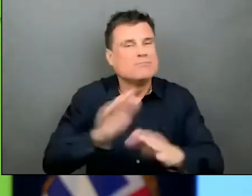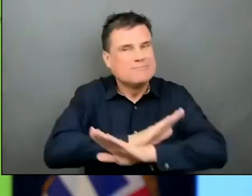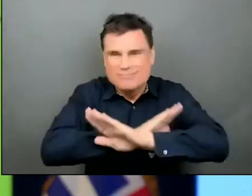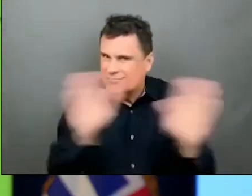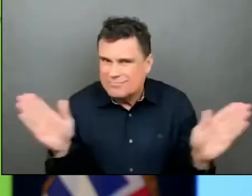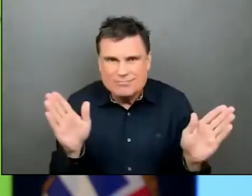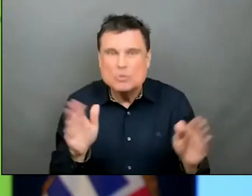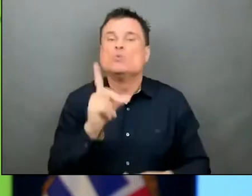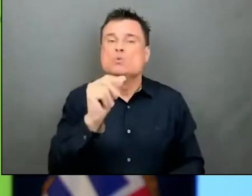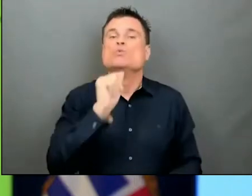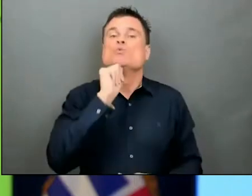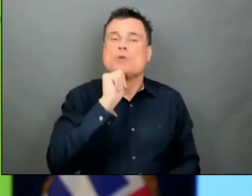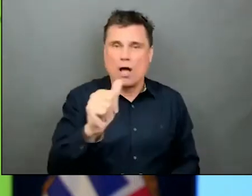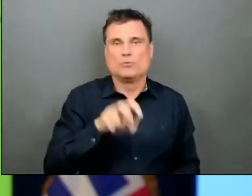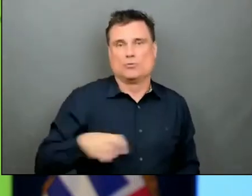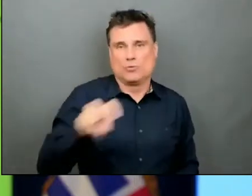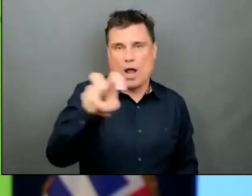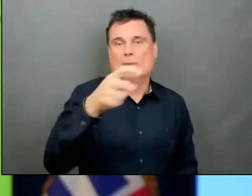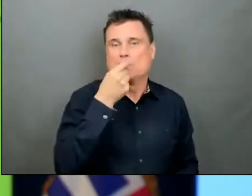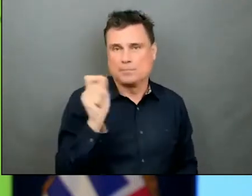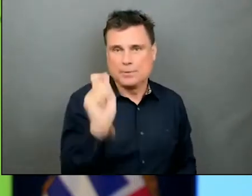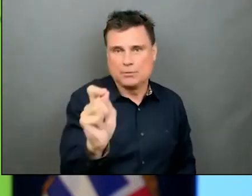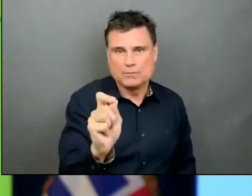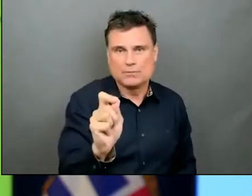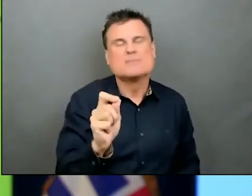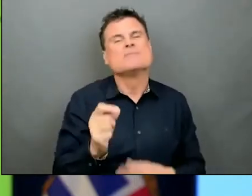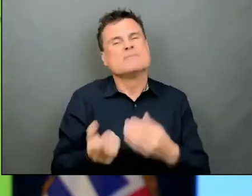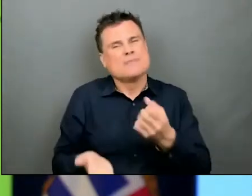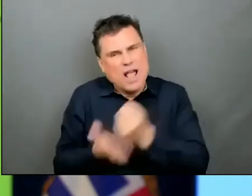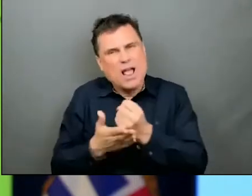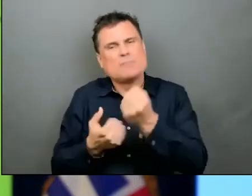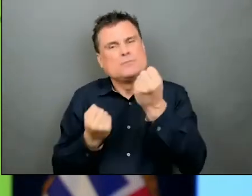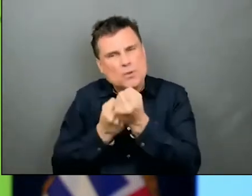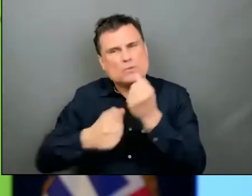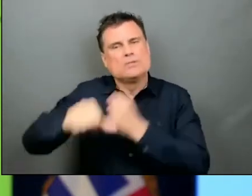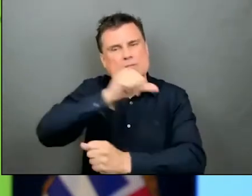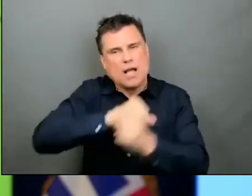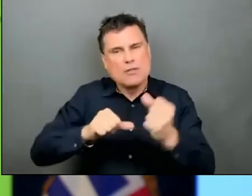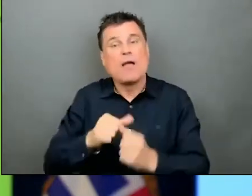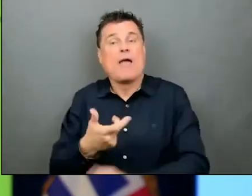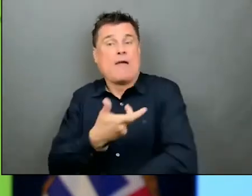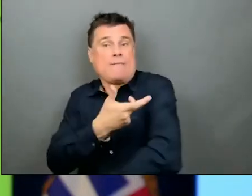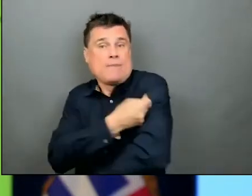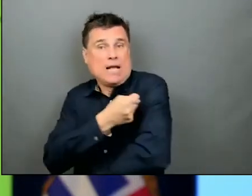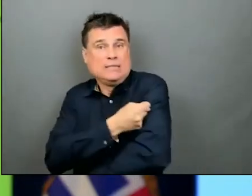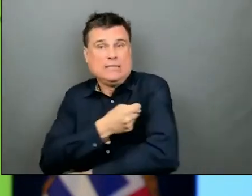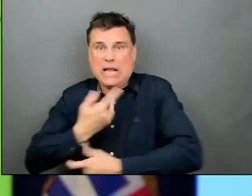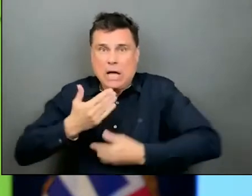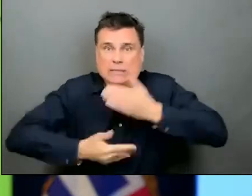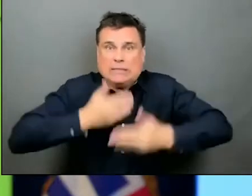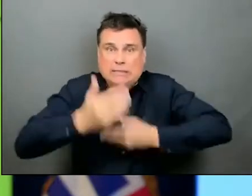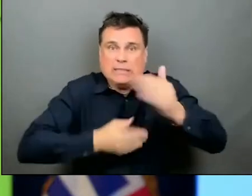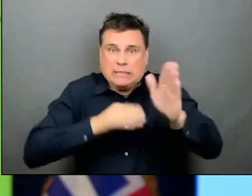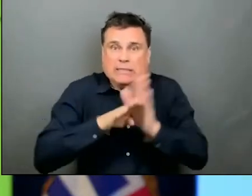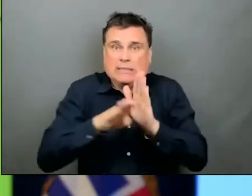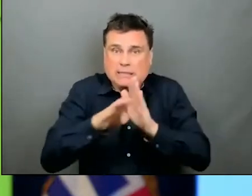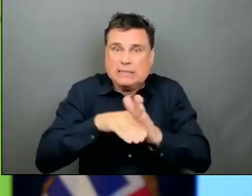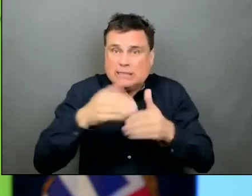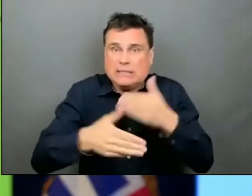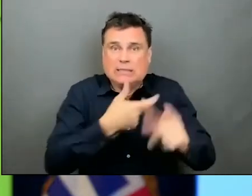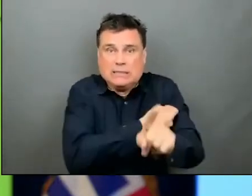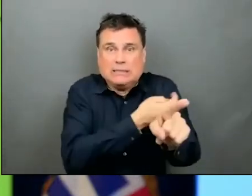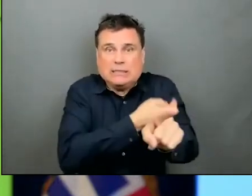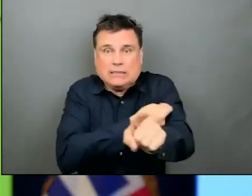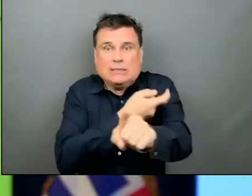word. I know British Columbians are strong. Vaccines are rolling out, and we will get through this. We just need to hold the